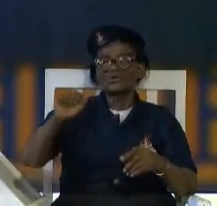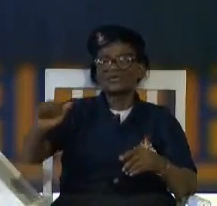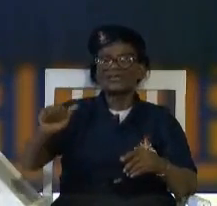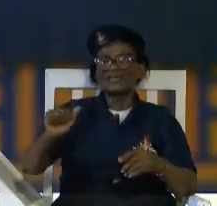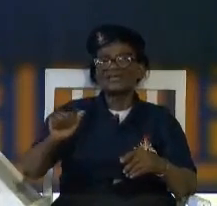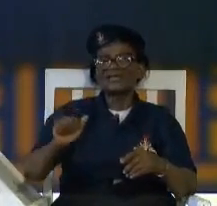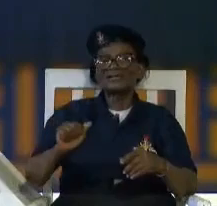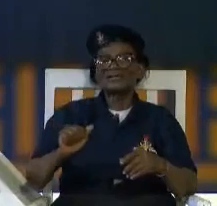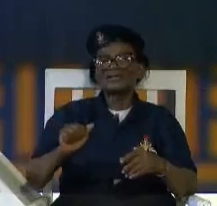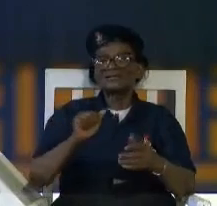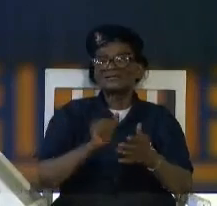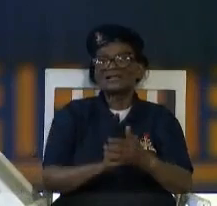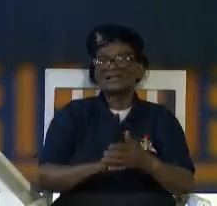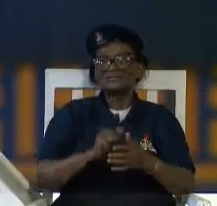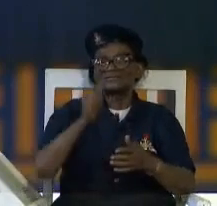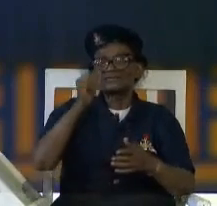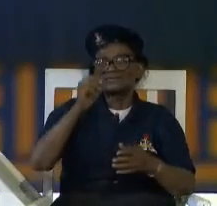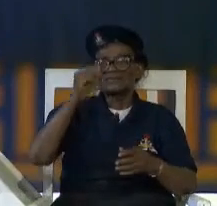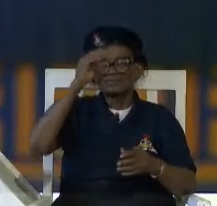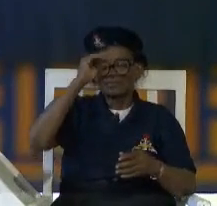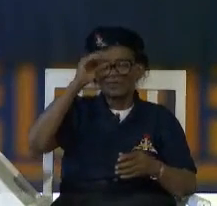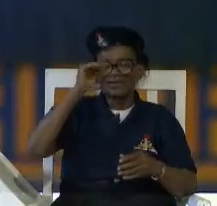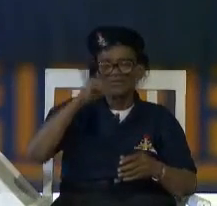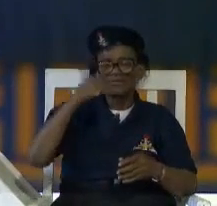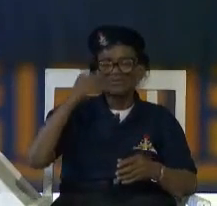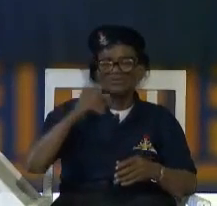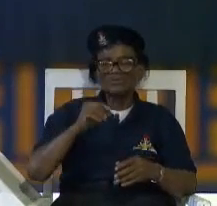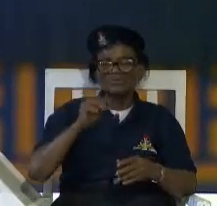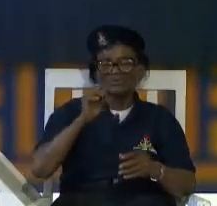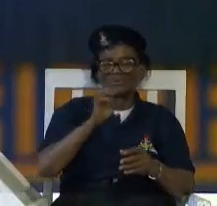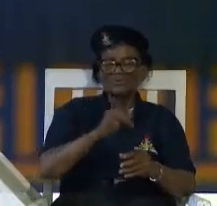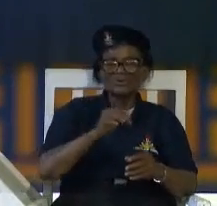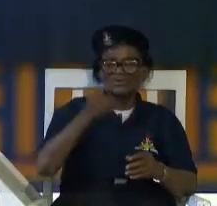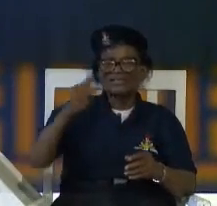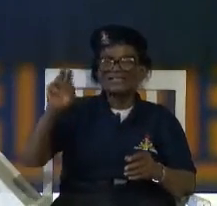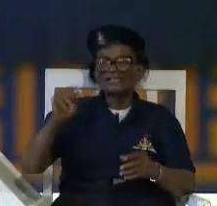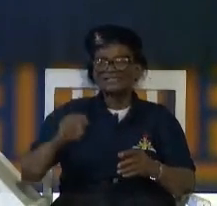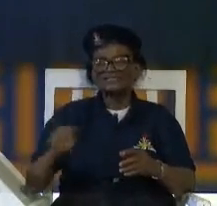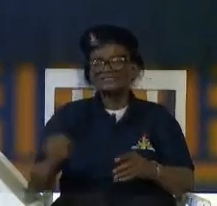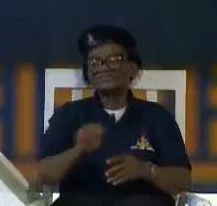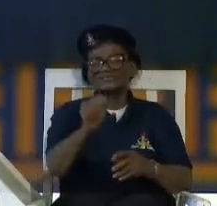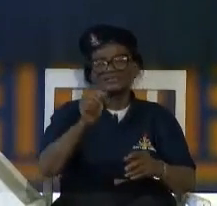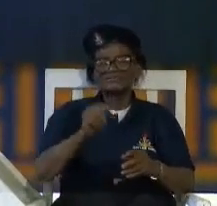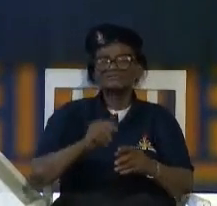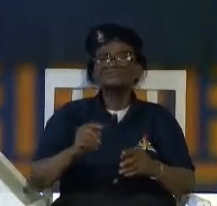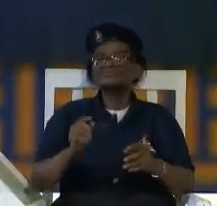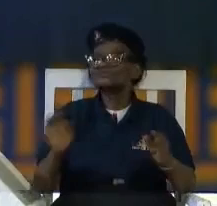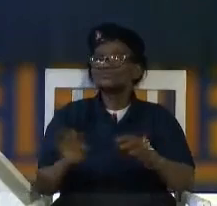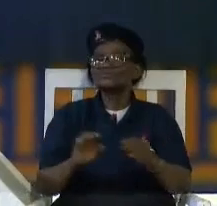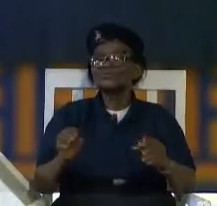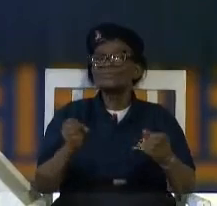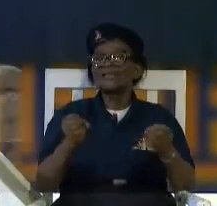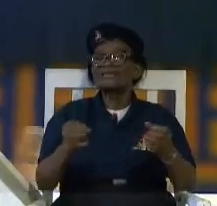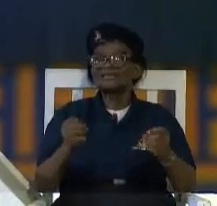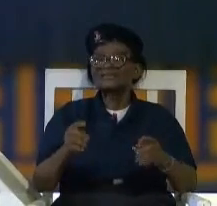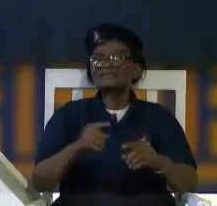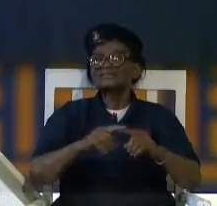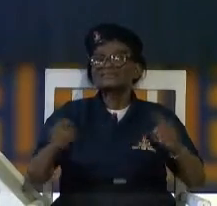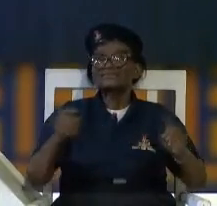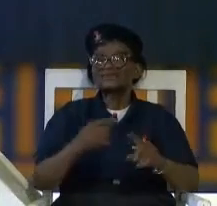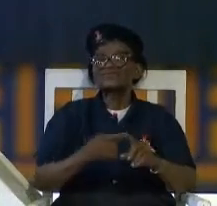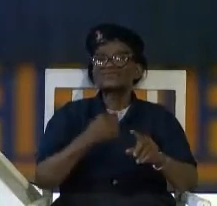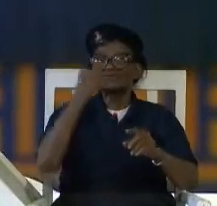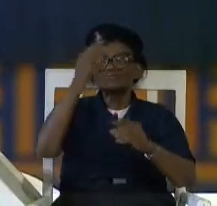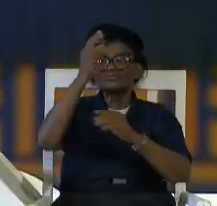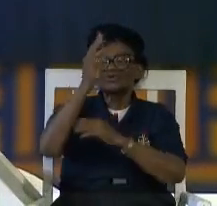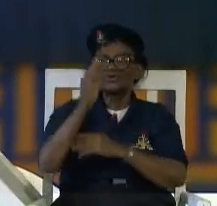That man who got such a tremendous deliverance from God.